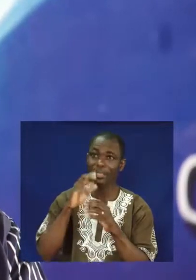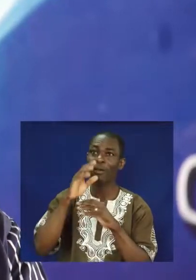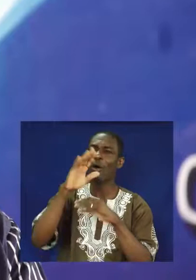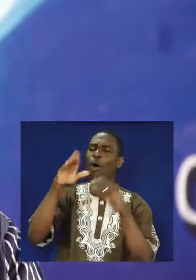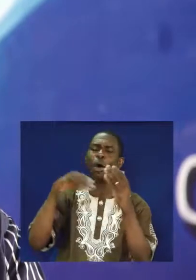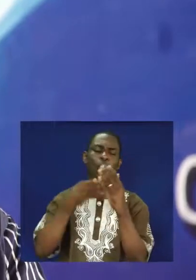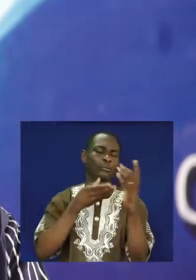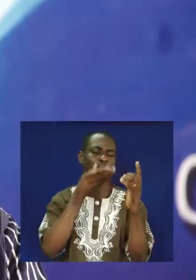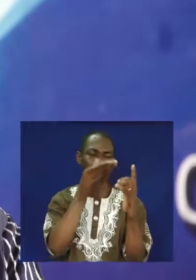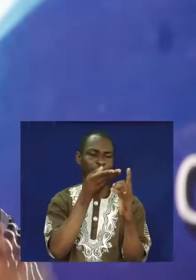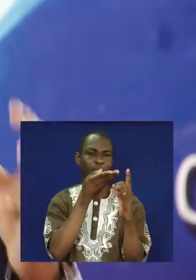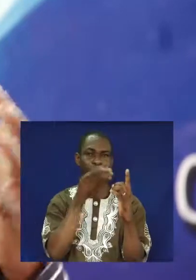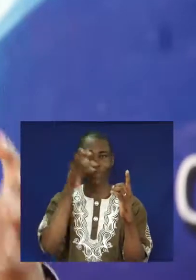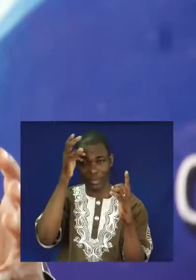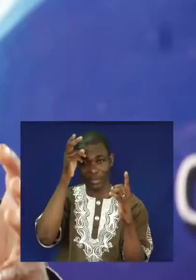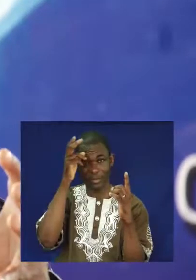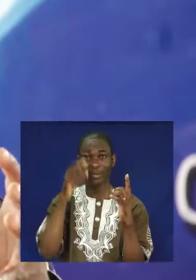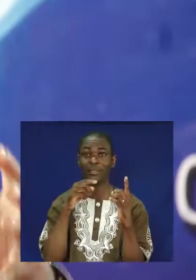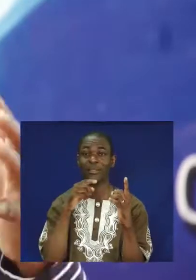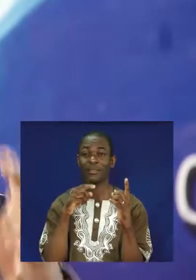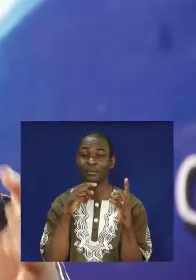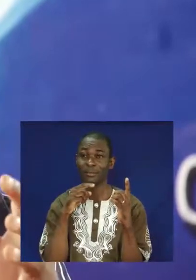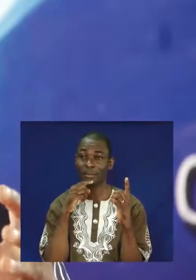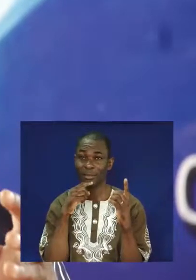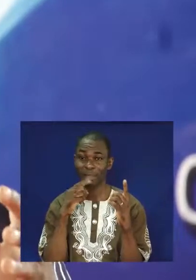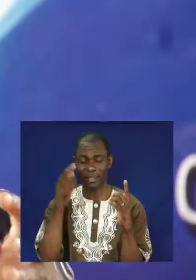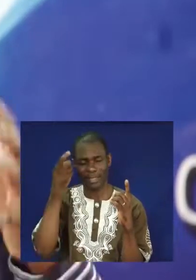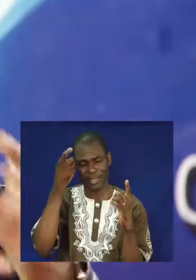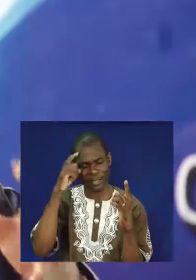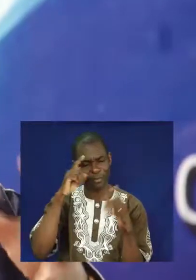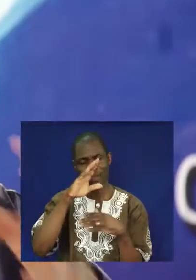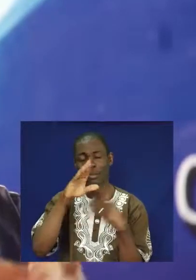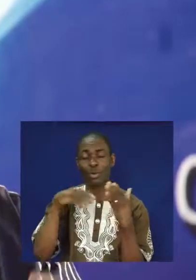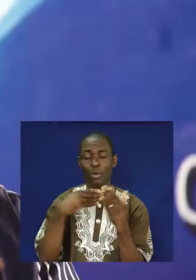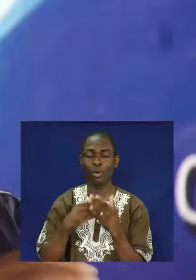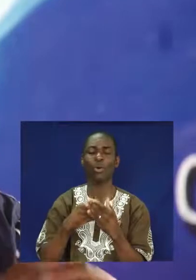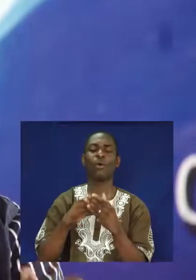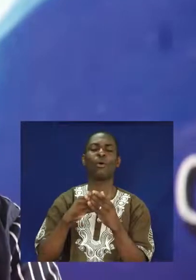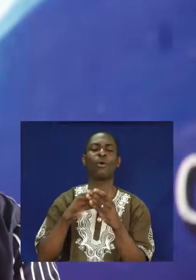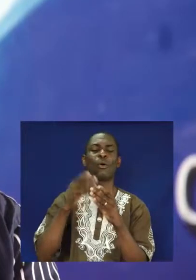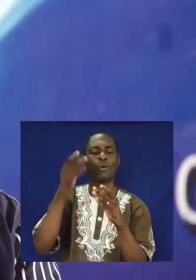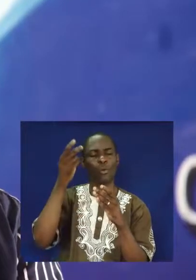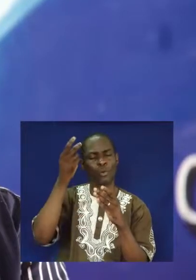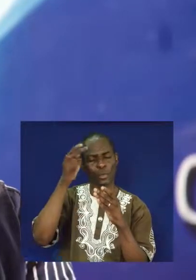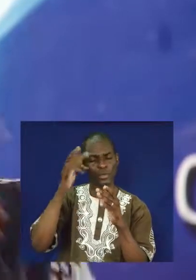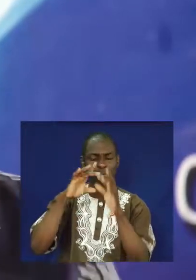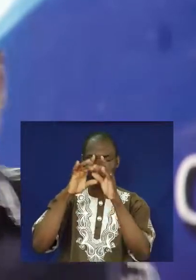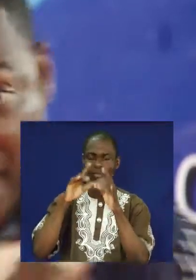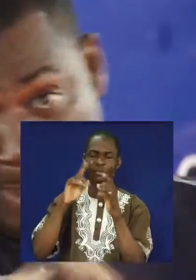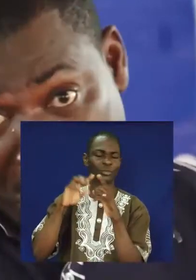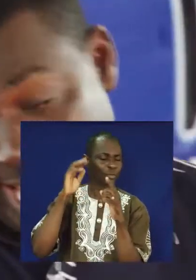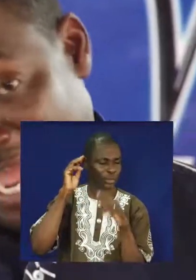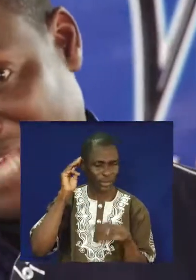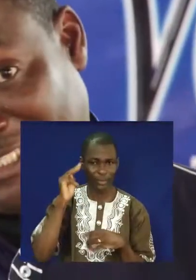ownership of a buying a whole war political systems are what we are saying. Me